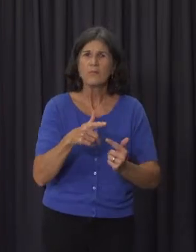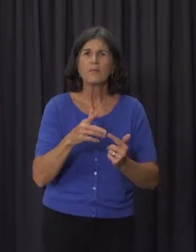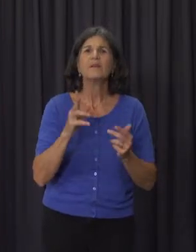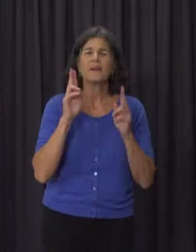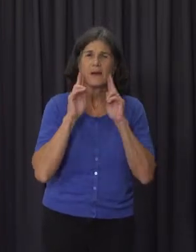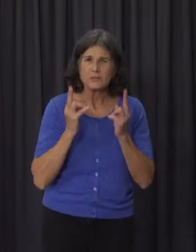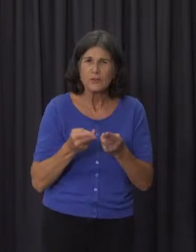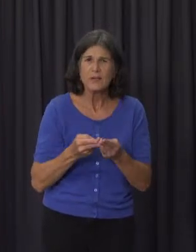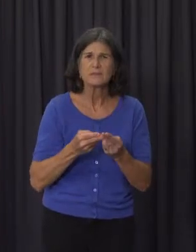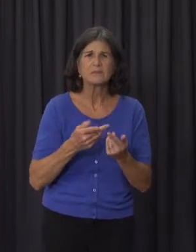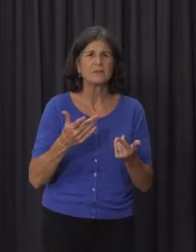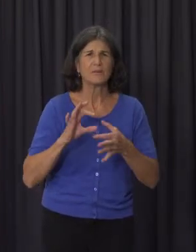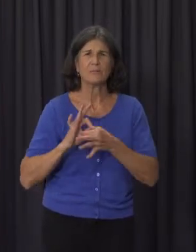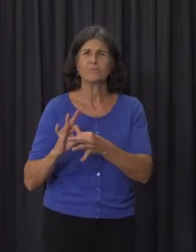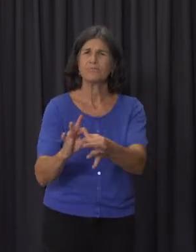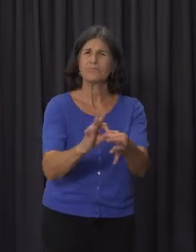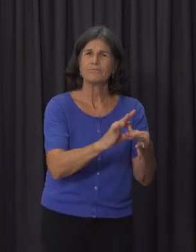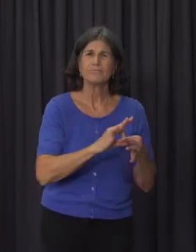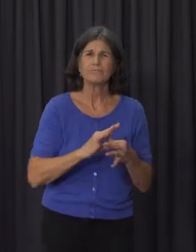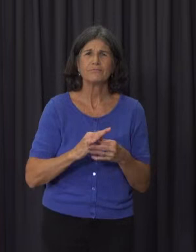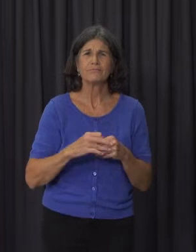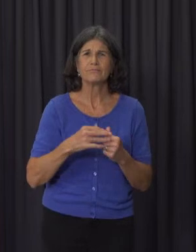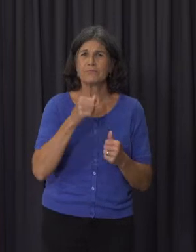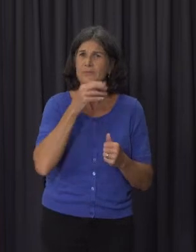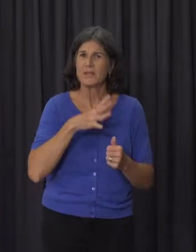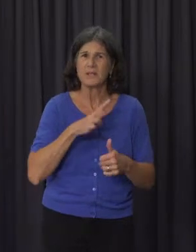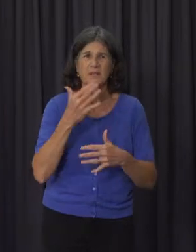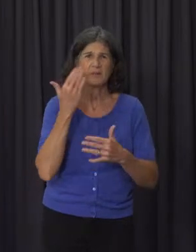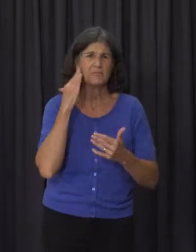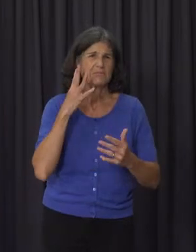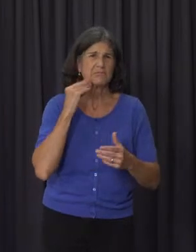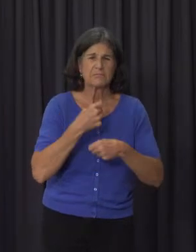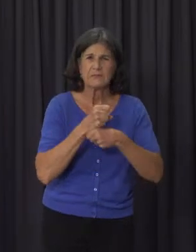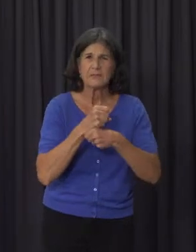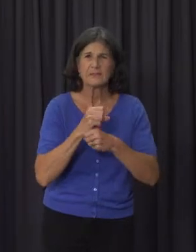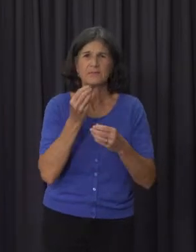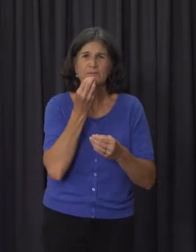sticking sandwiches and drink boxes in people's hands,